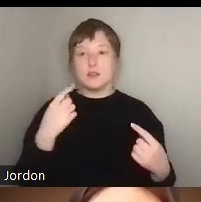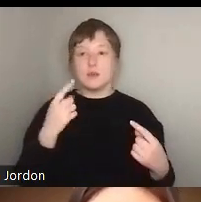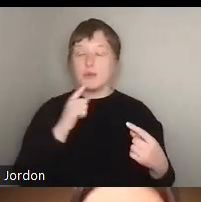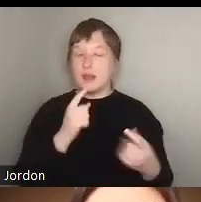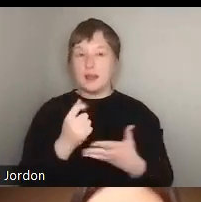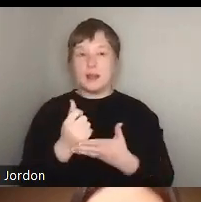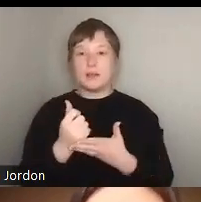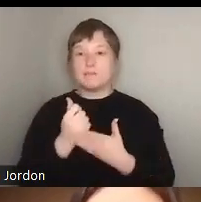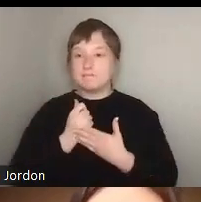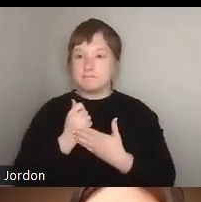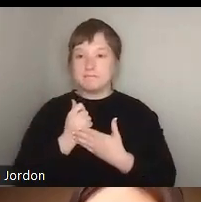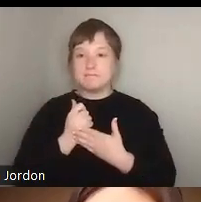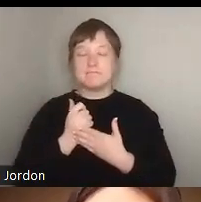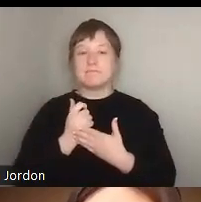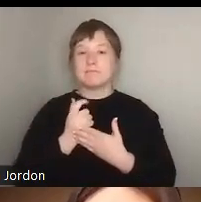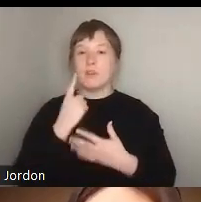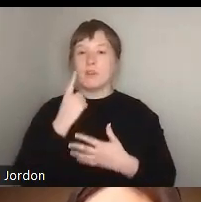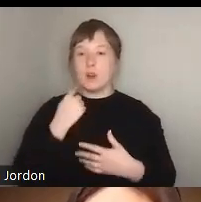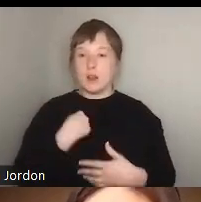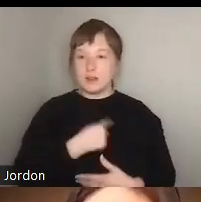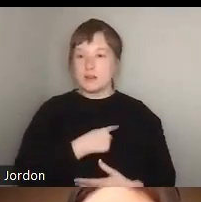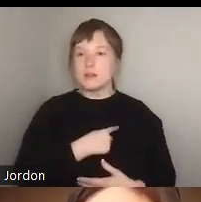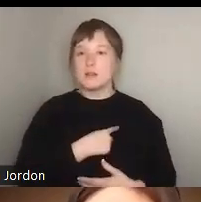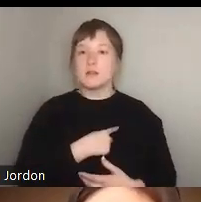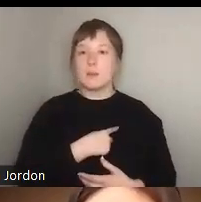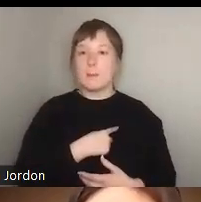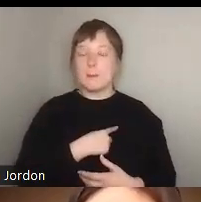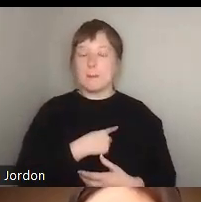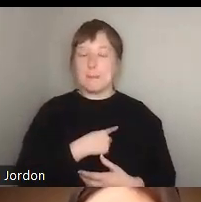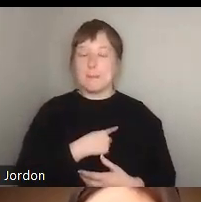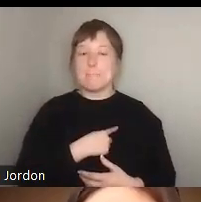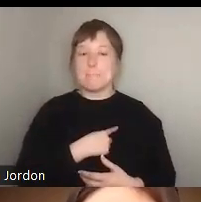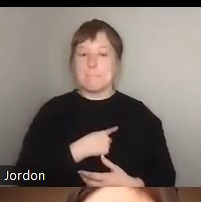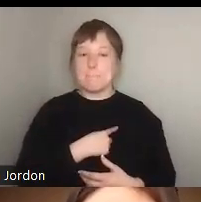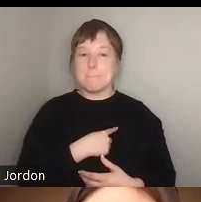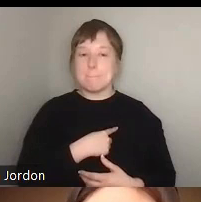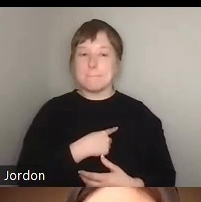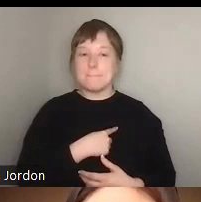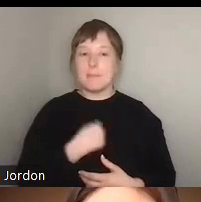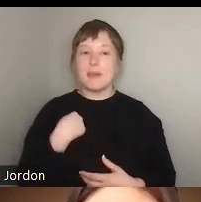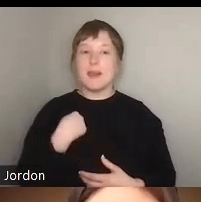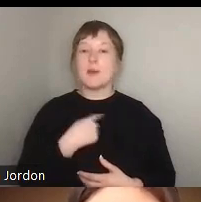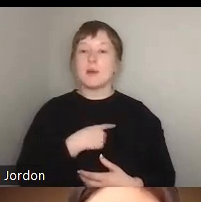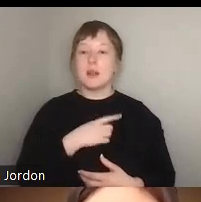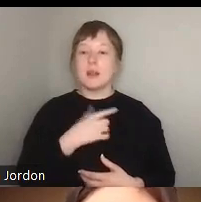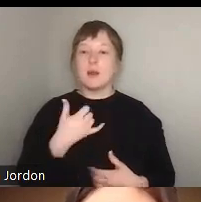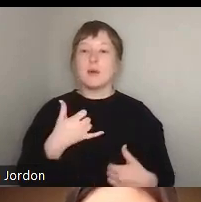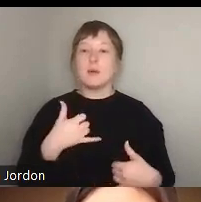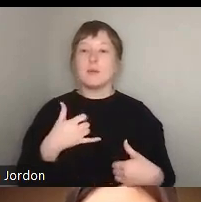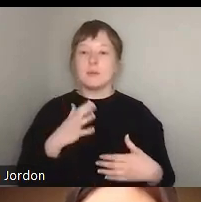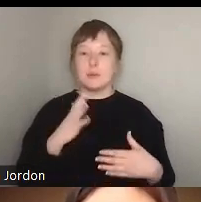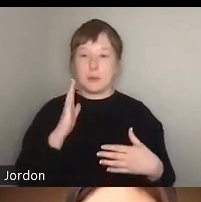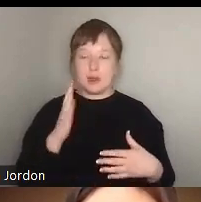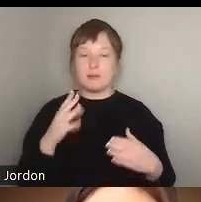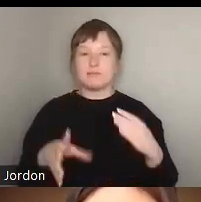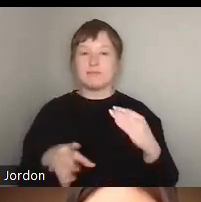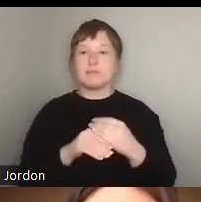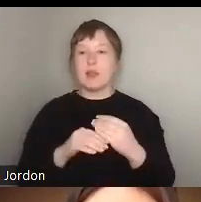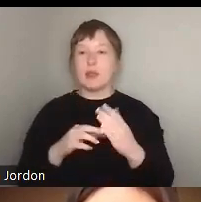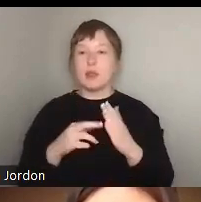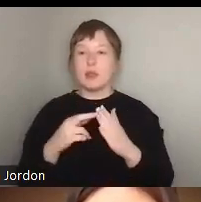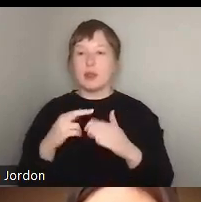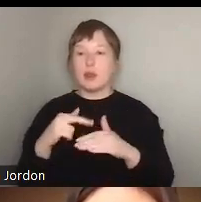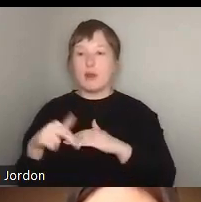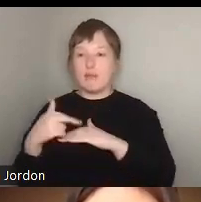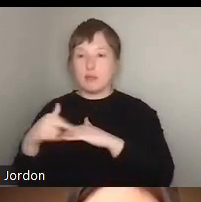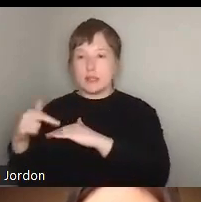insightful for folks. And we will also put some of these references